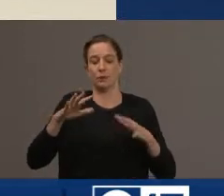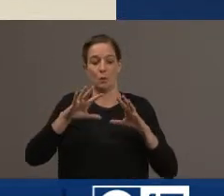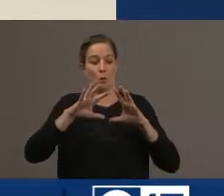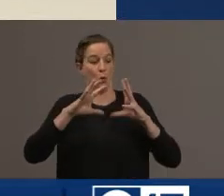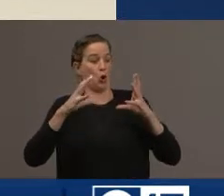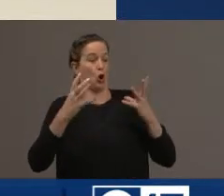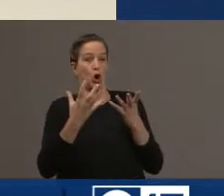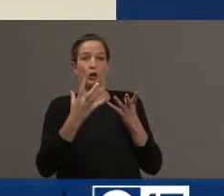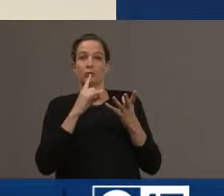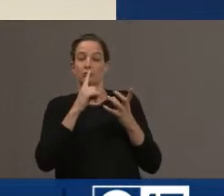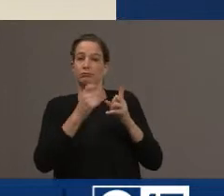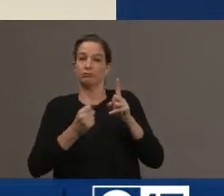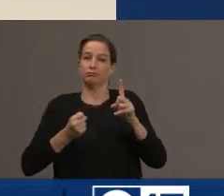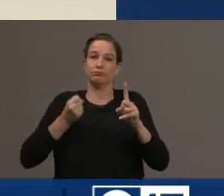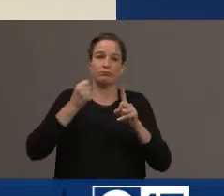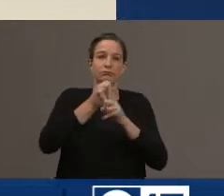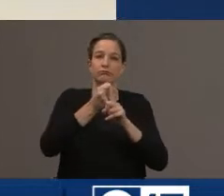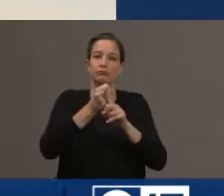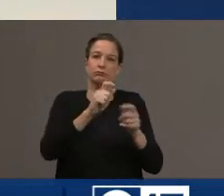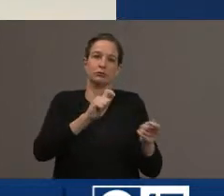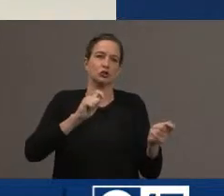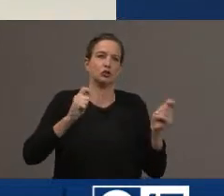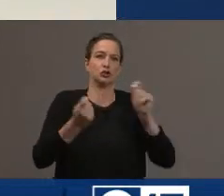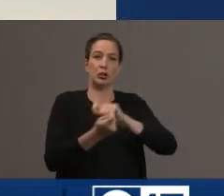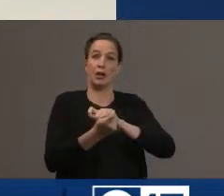and not just in Arizona.